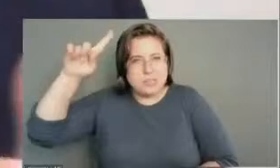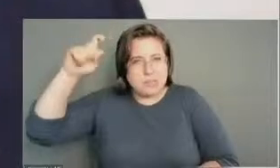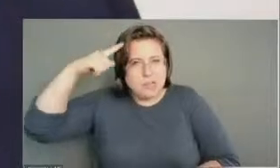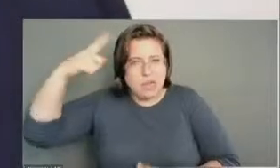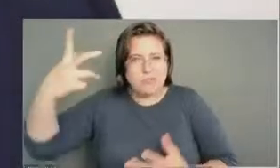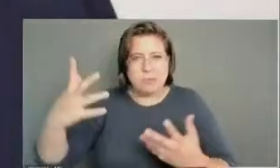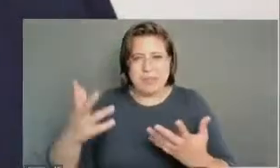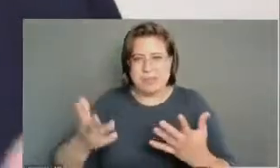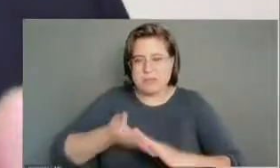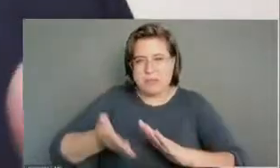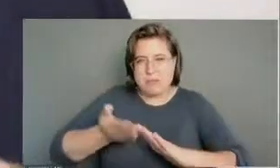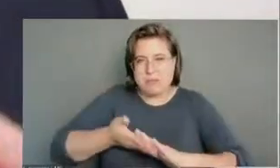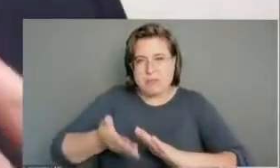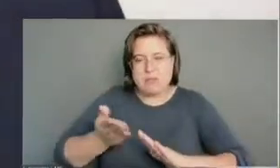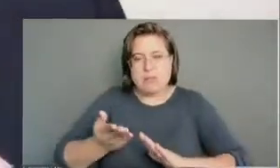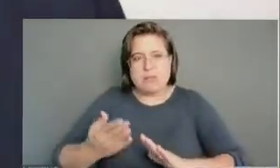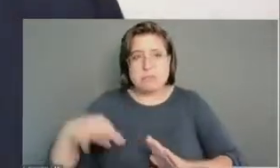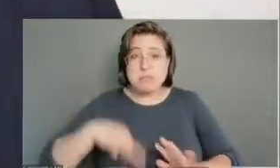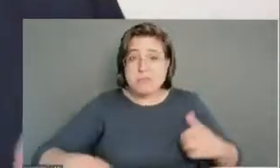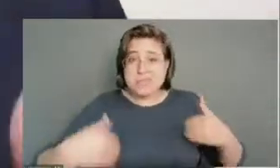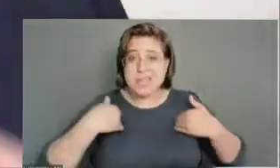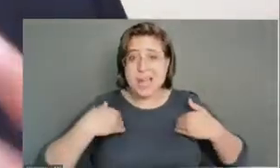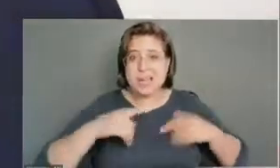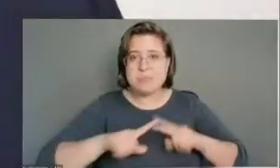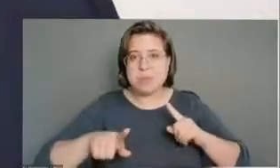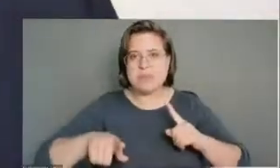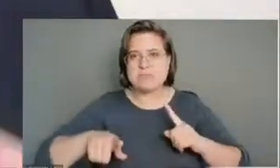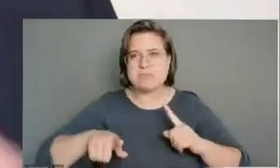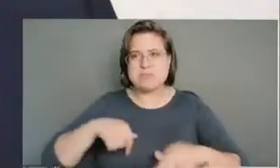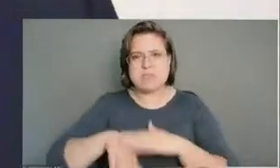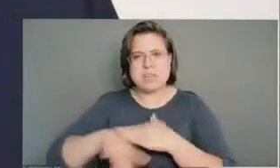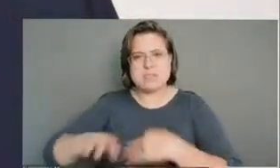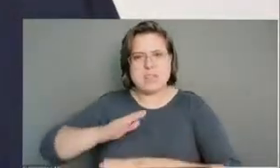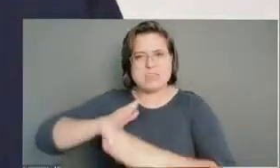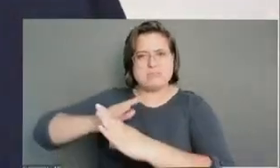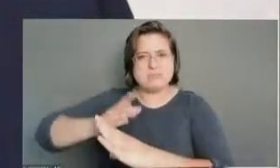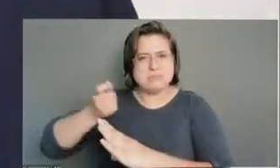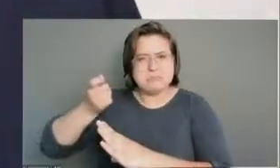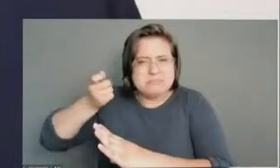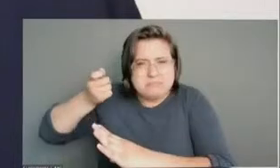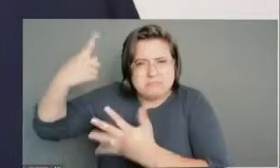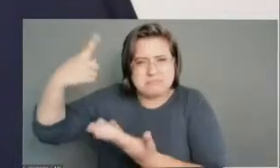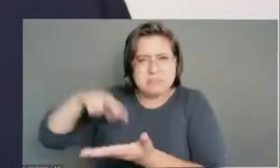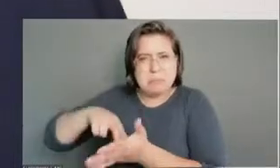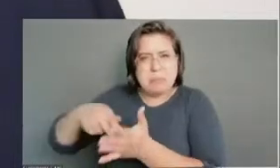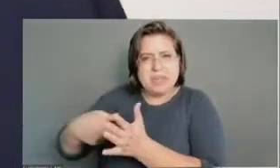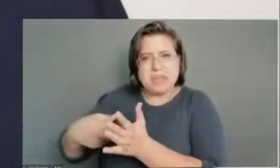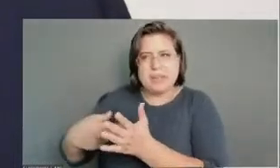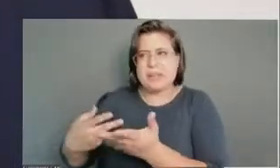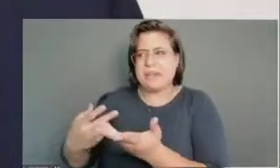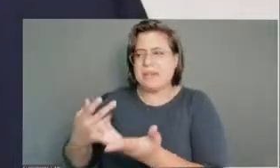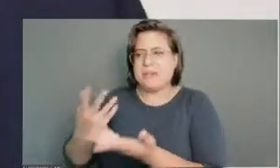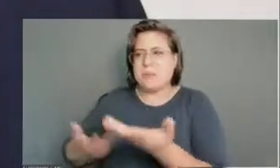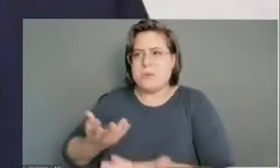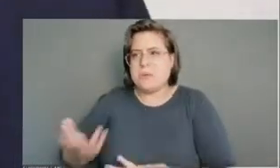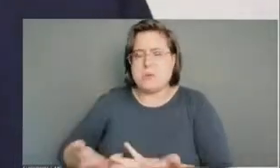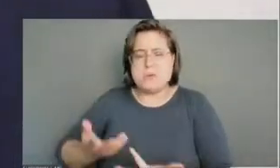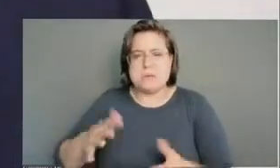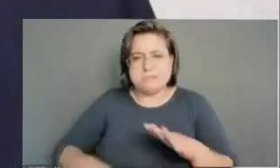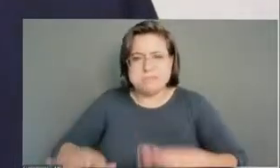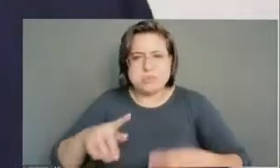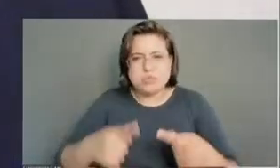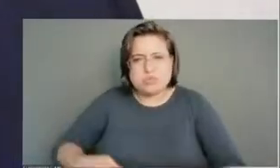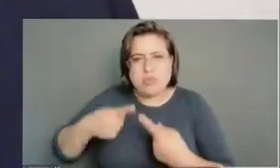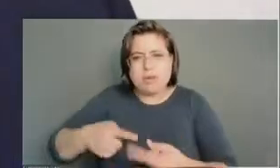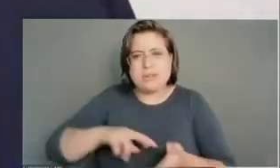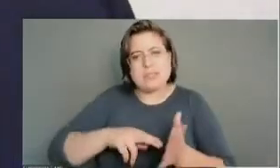can't access them because of barriers of understanding or bureaucracy, we are really